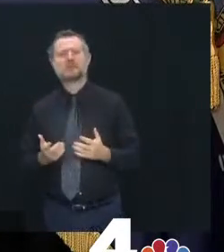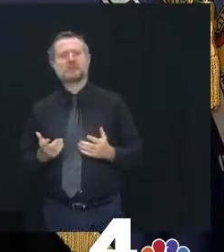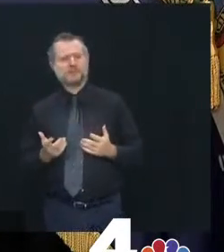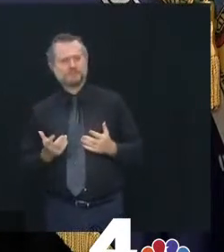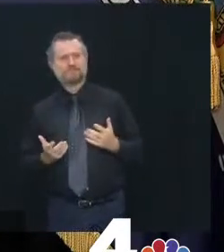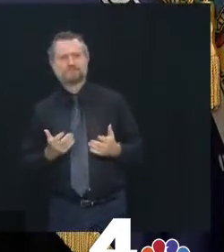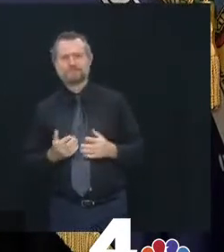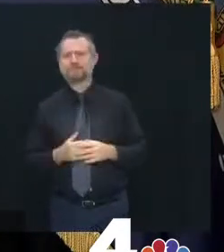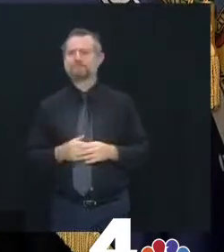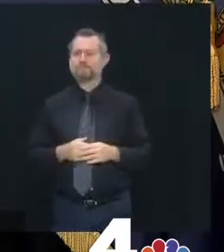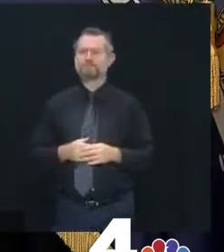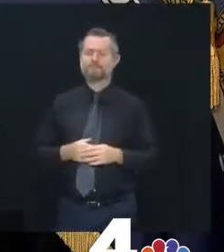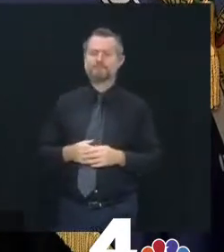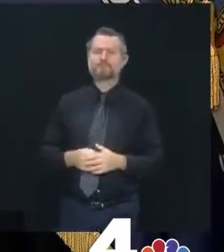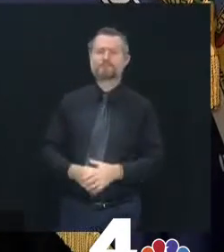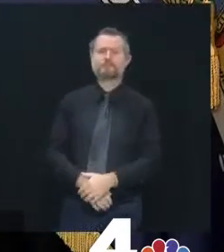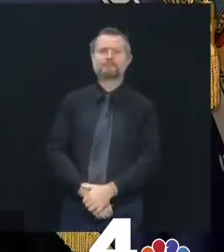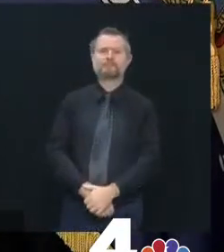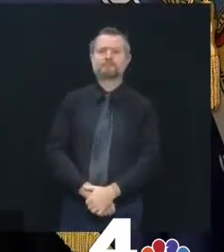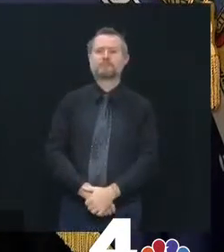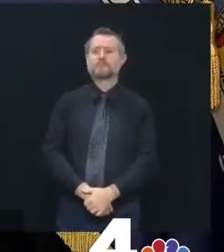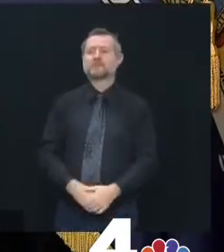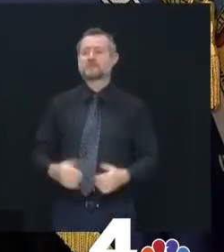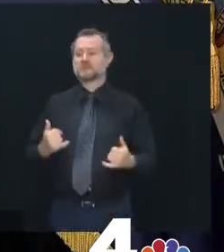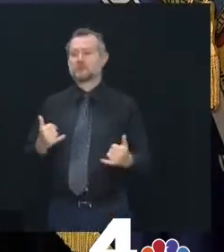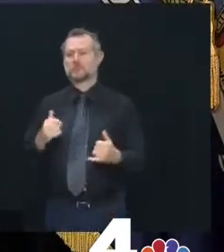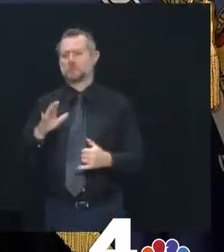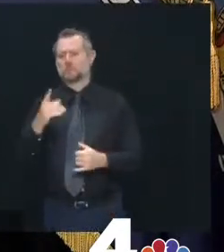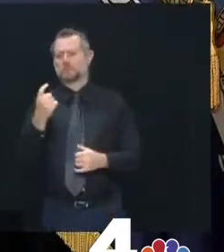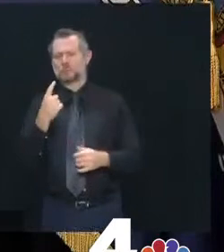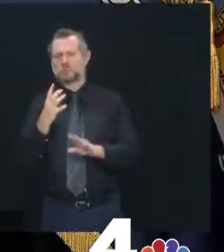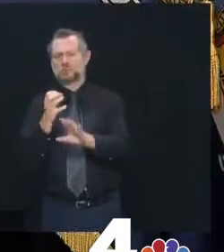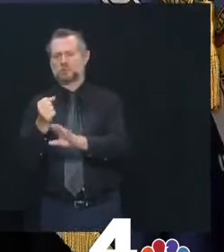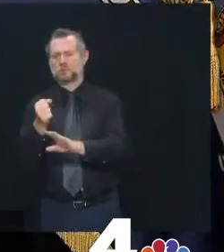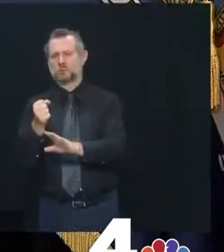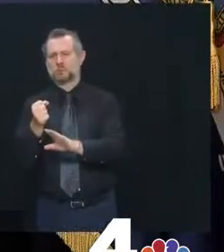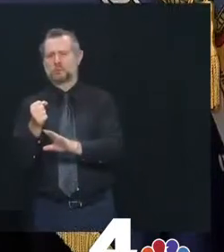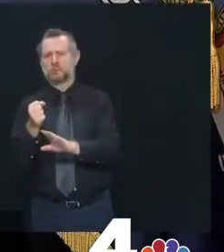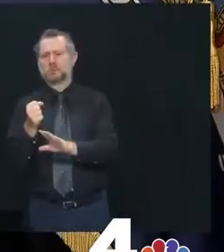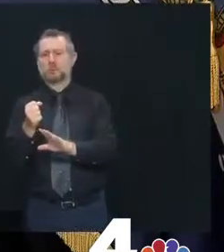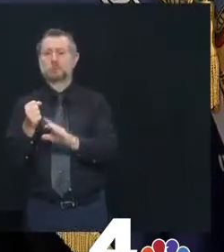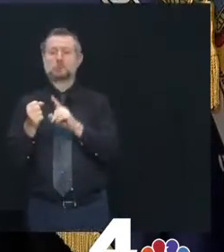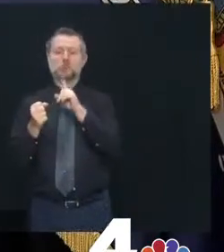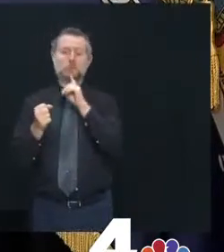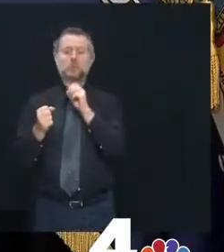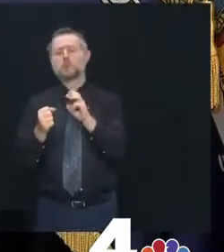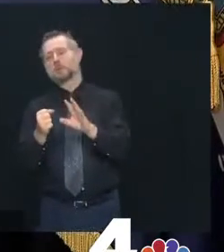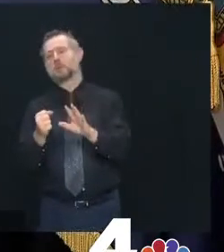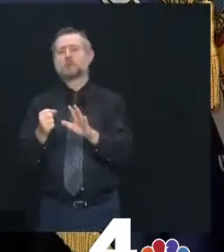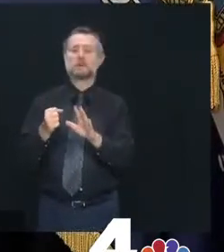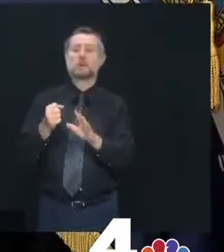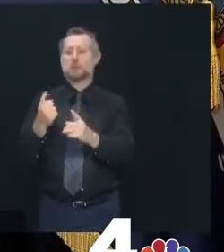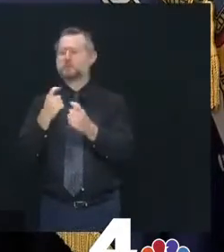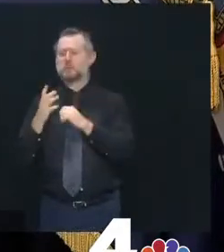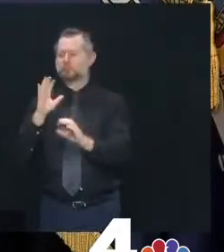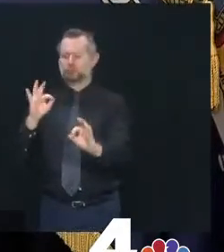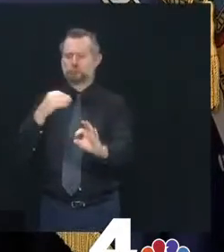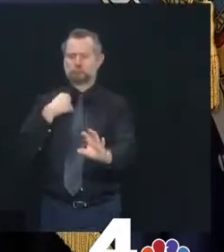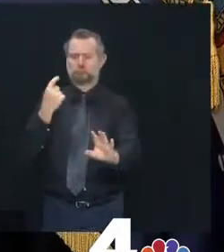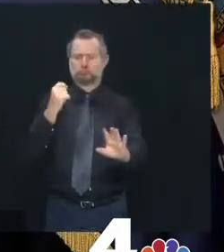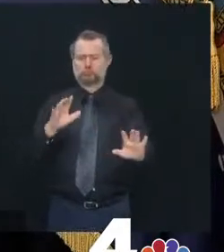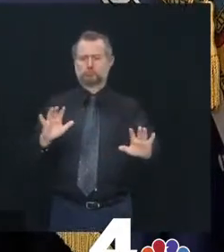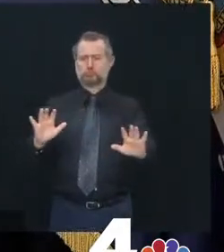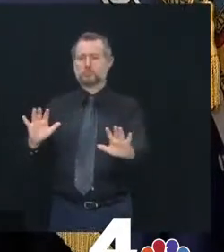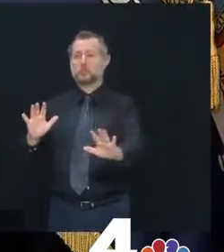How many, before I could get to your questions, or we could answer your issues, which are the right questions. Are we going to